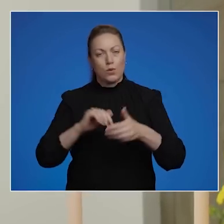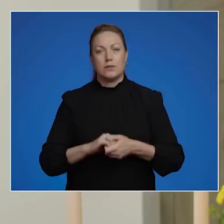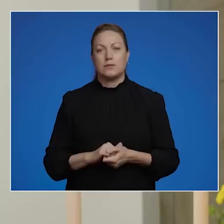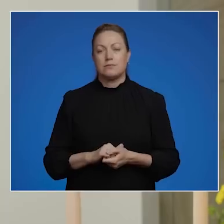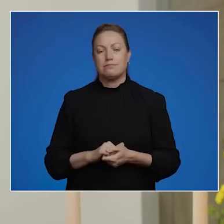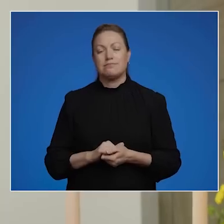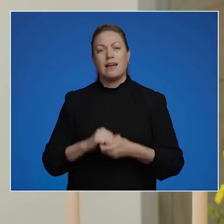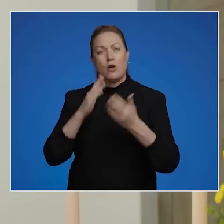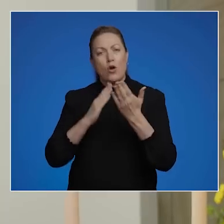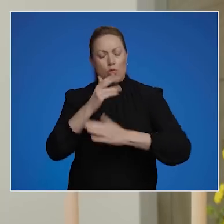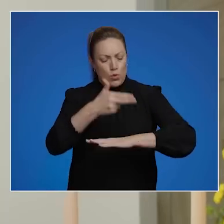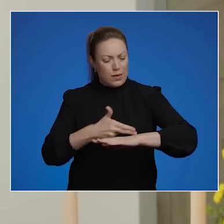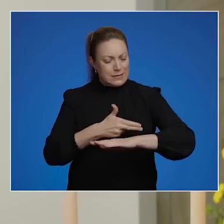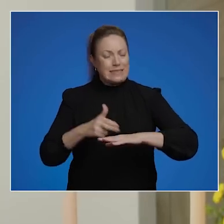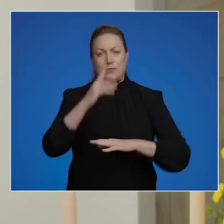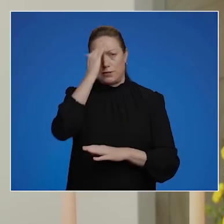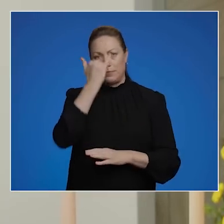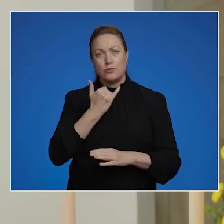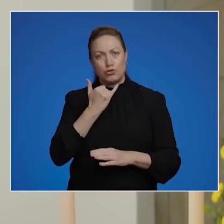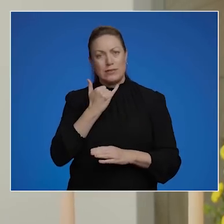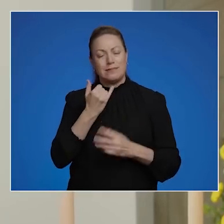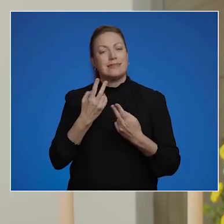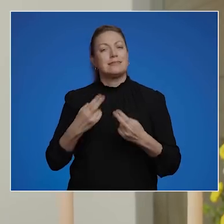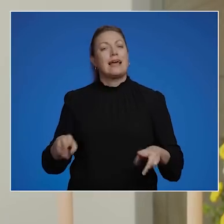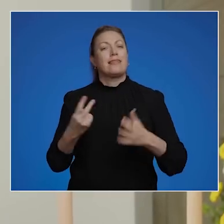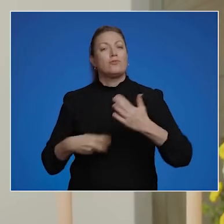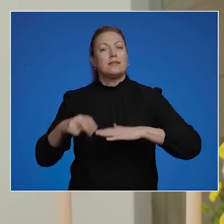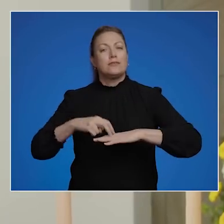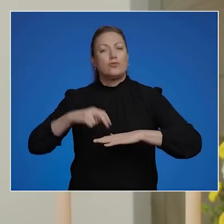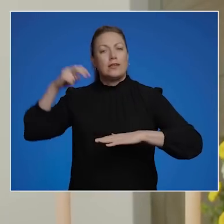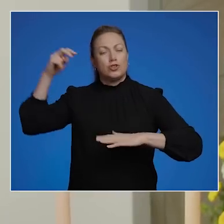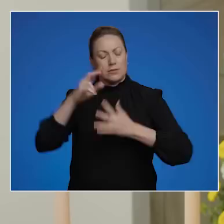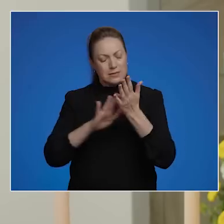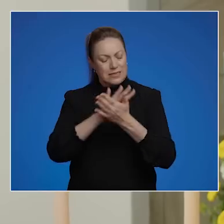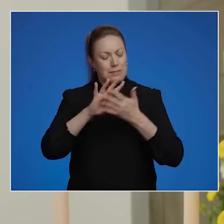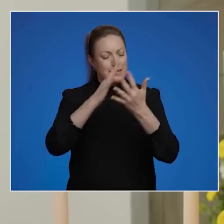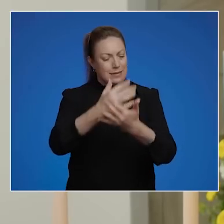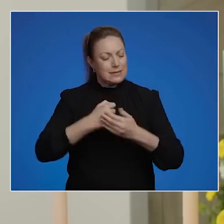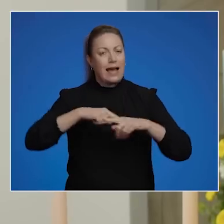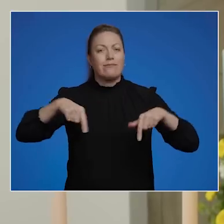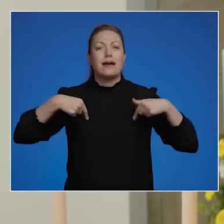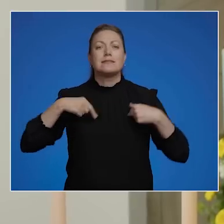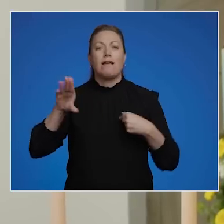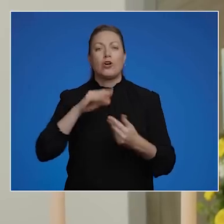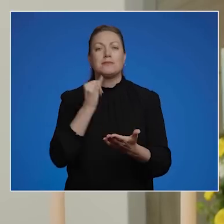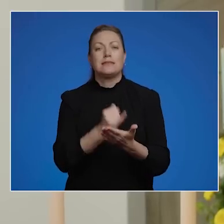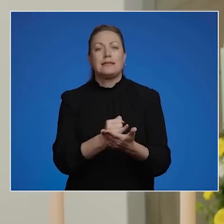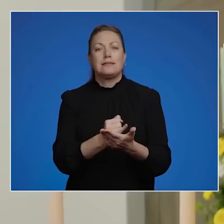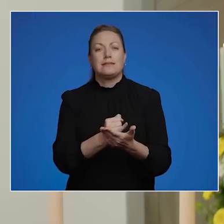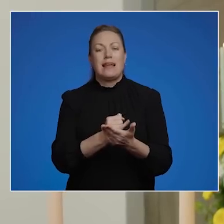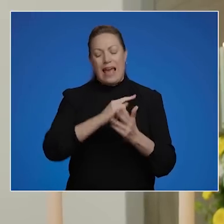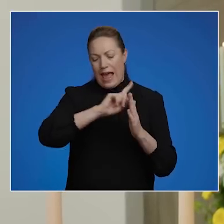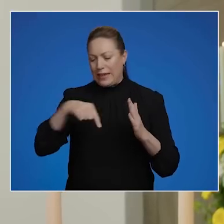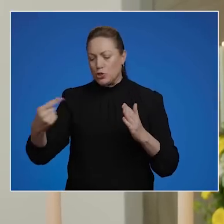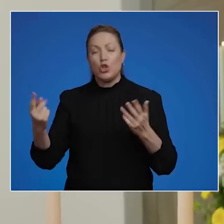his paschal mystery he accomplished the marvellous deed by which he has freed us from the yoke of sin and death,